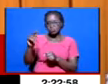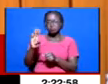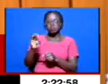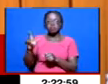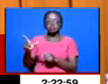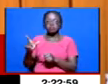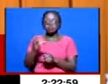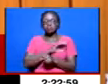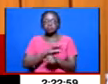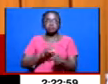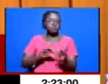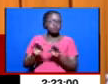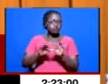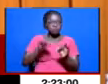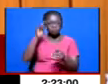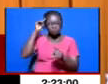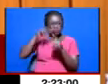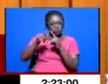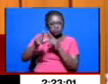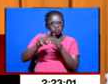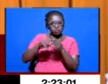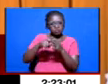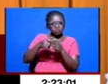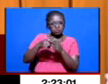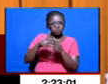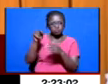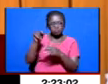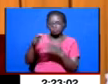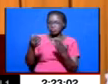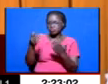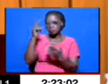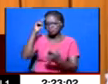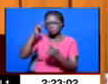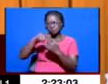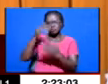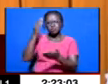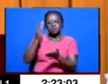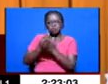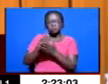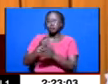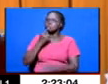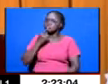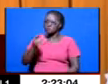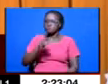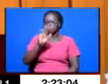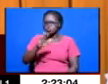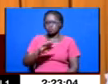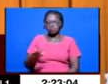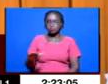that their intention was a starting point towards curbing dictatorship by Parliament.